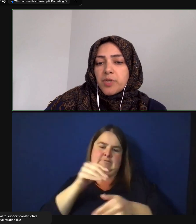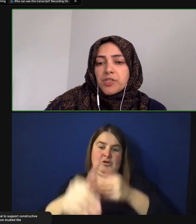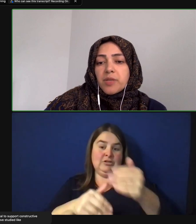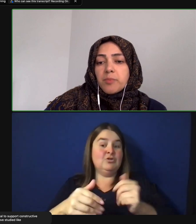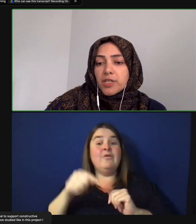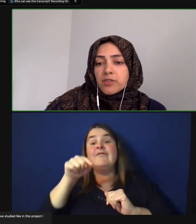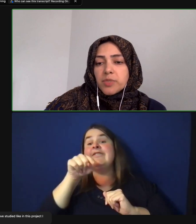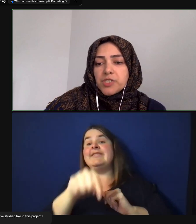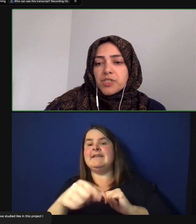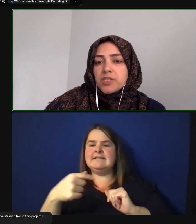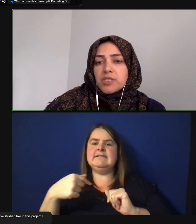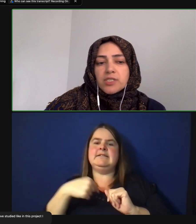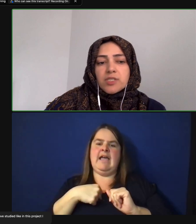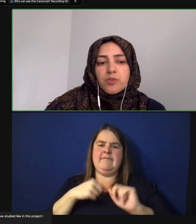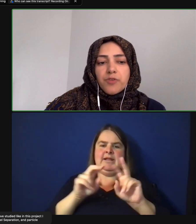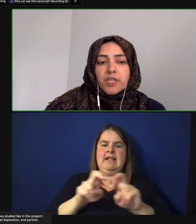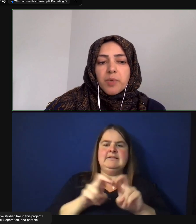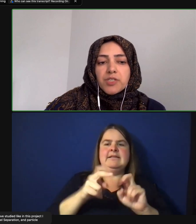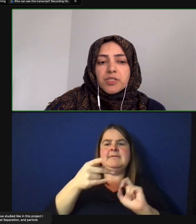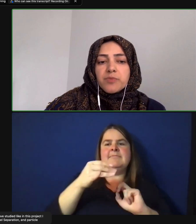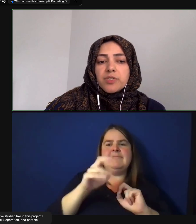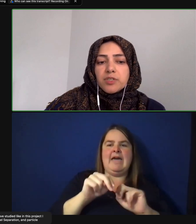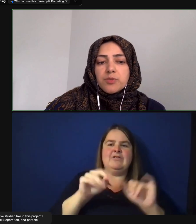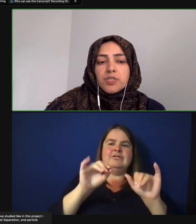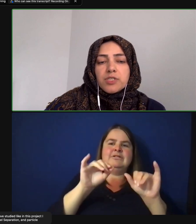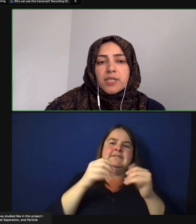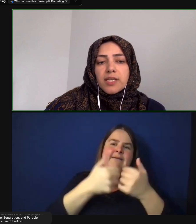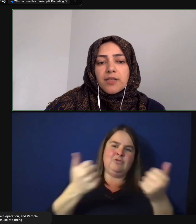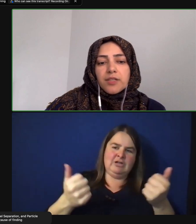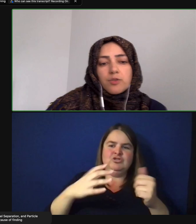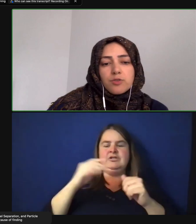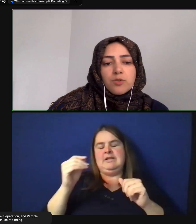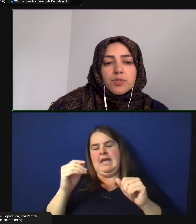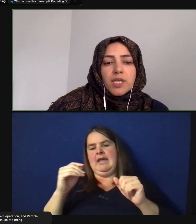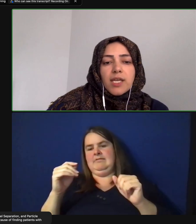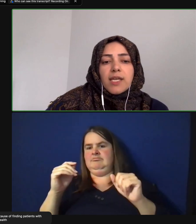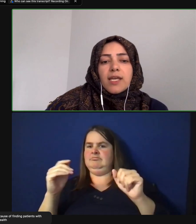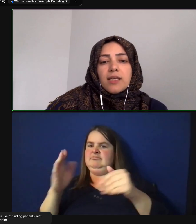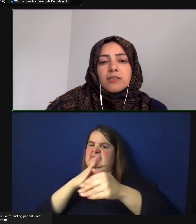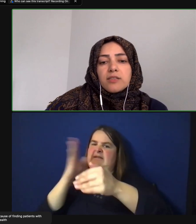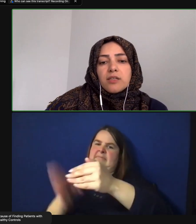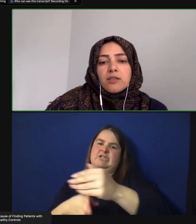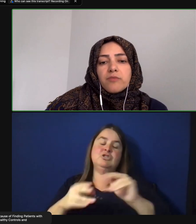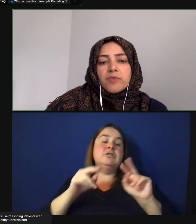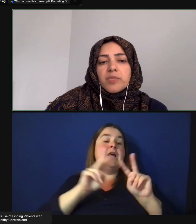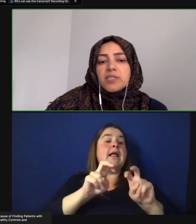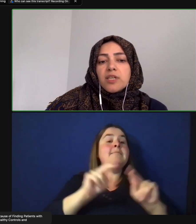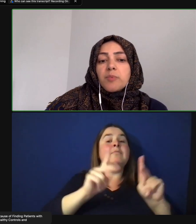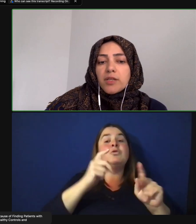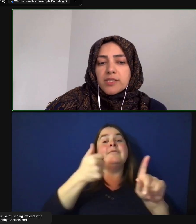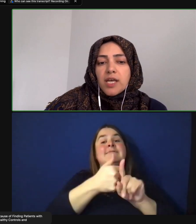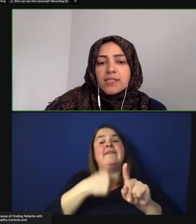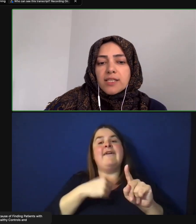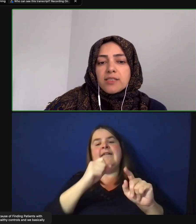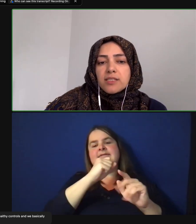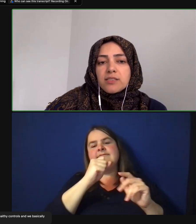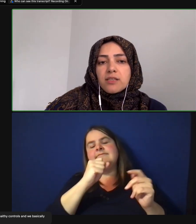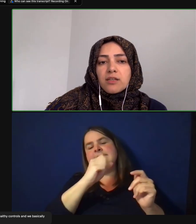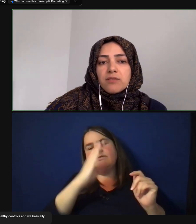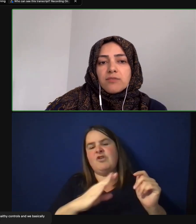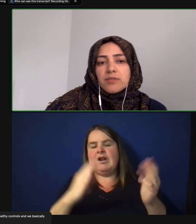parent separation and parent completion in schizophrenic patients with delusions and healthy controls. And we basically hypothesize